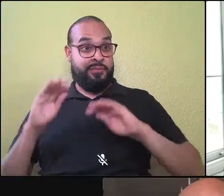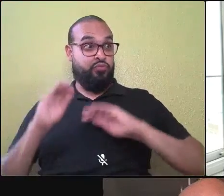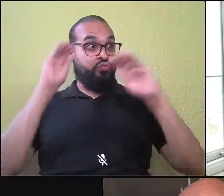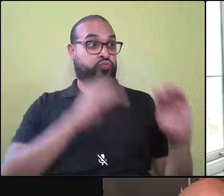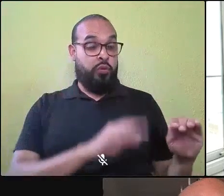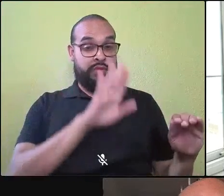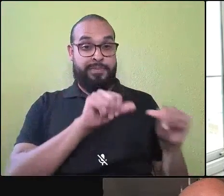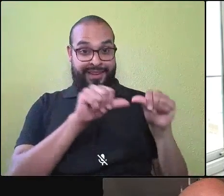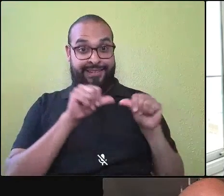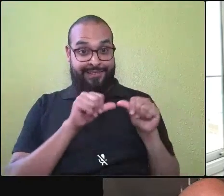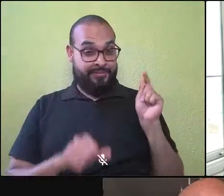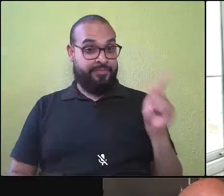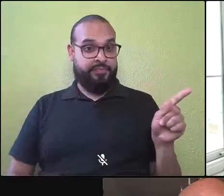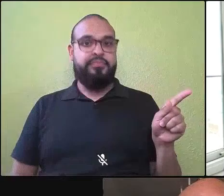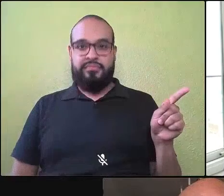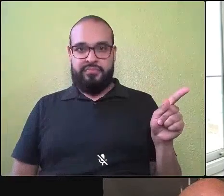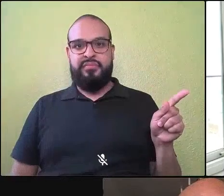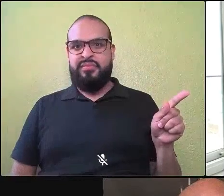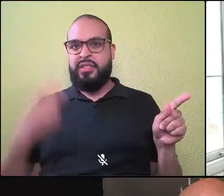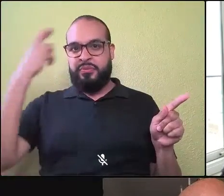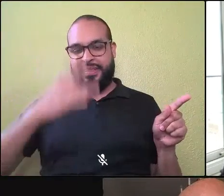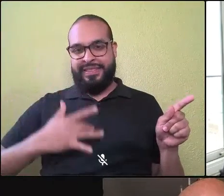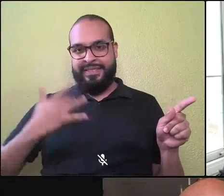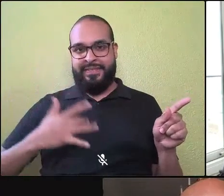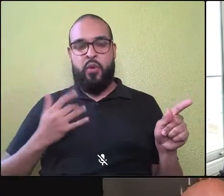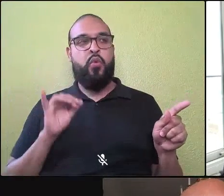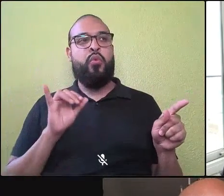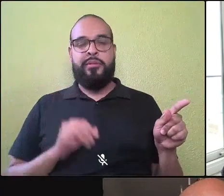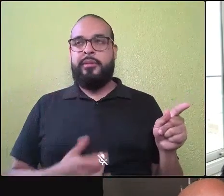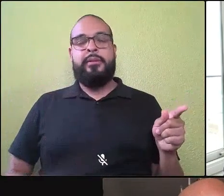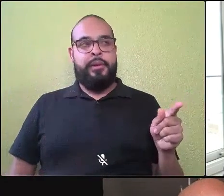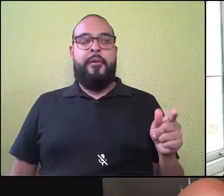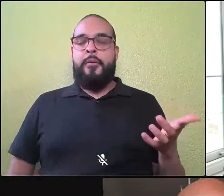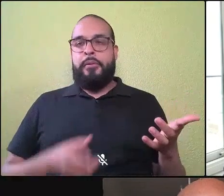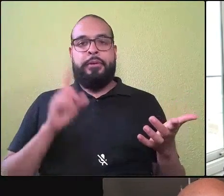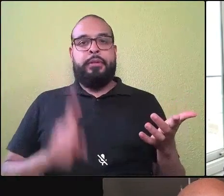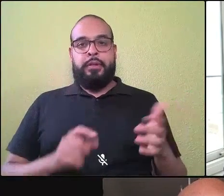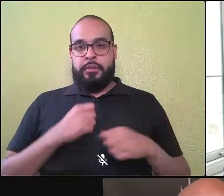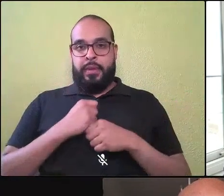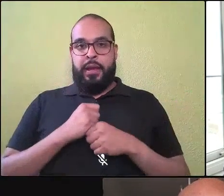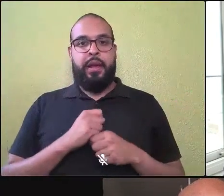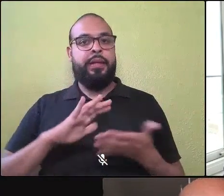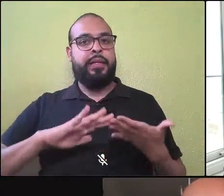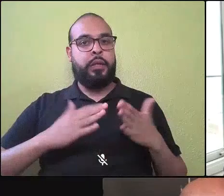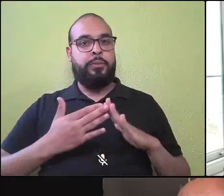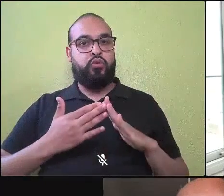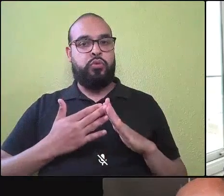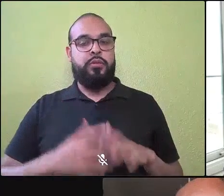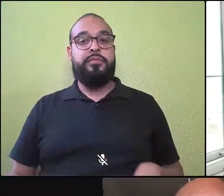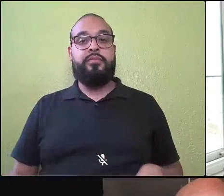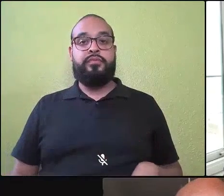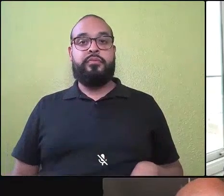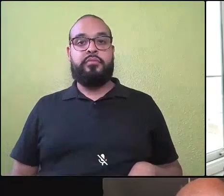why I felt the need to sort of create community. I felt really alone, so I moved. It's